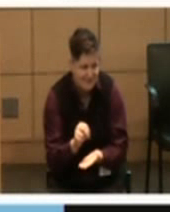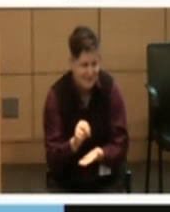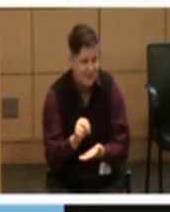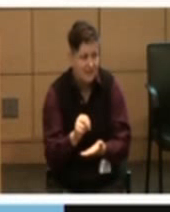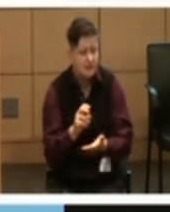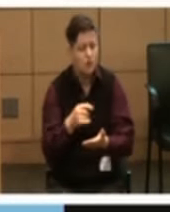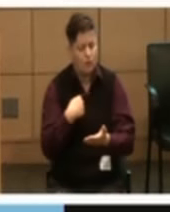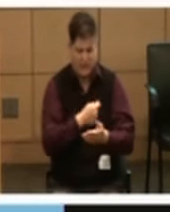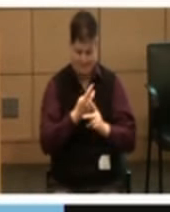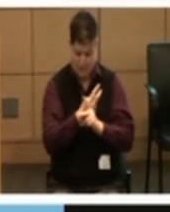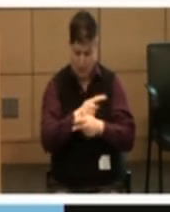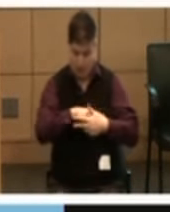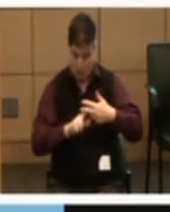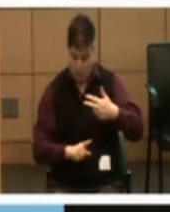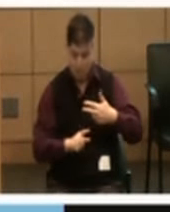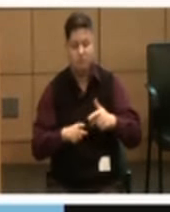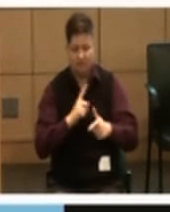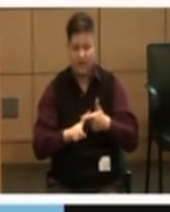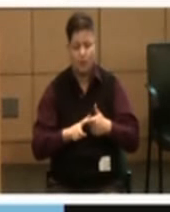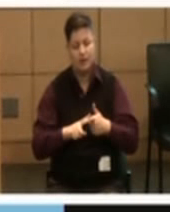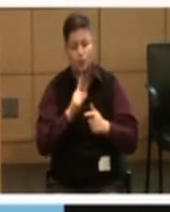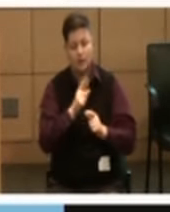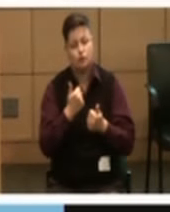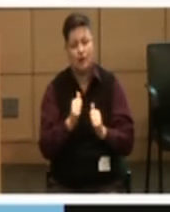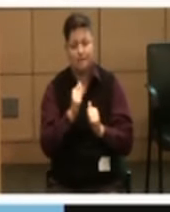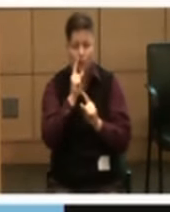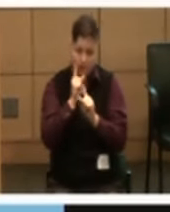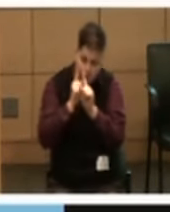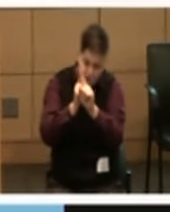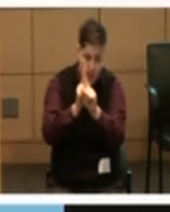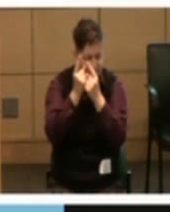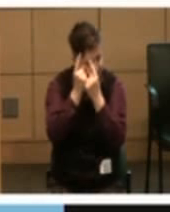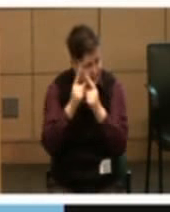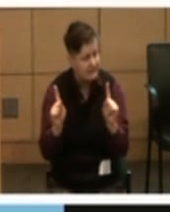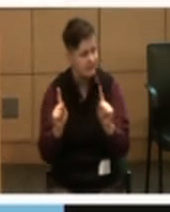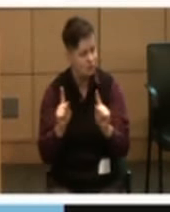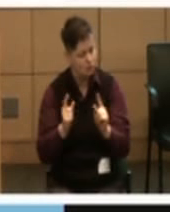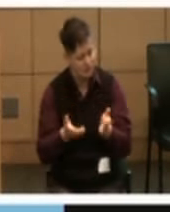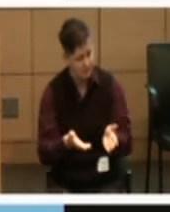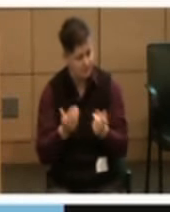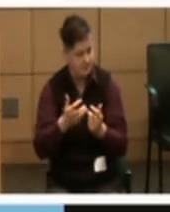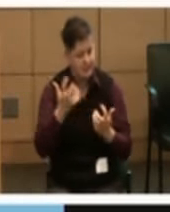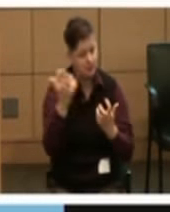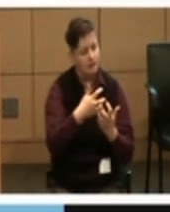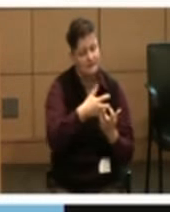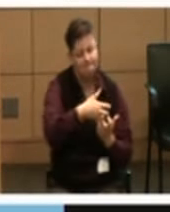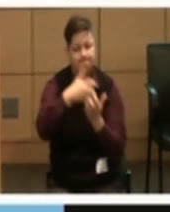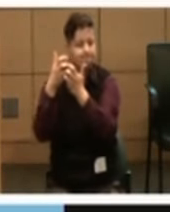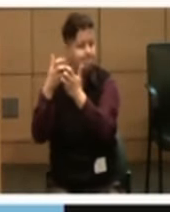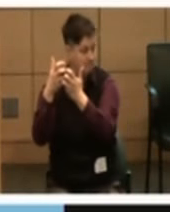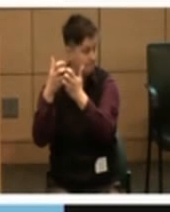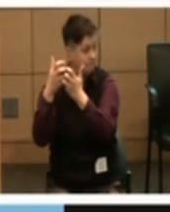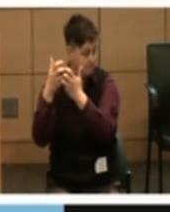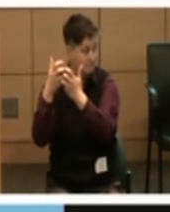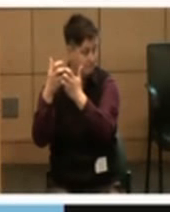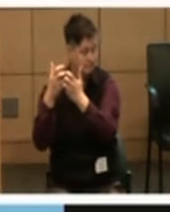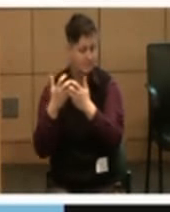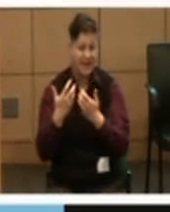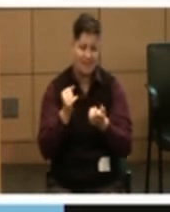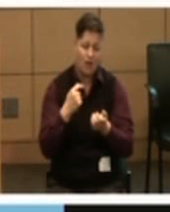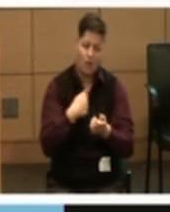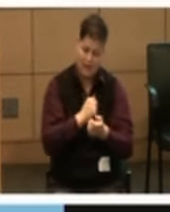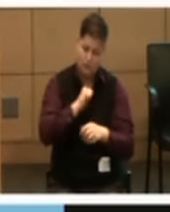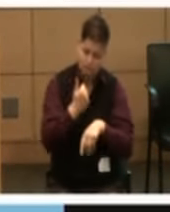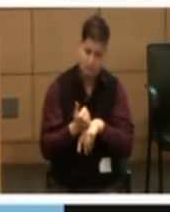these children, at least for some of them. So that's kind of where we're moving towards establishing more evidence and through rigorous